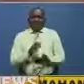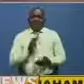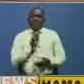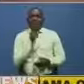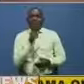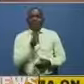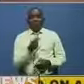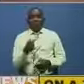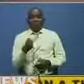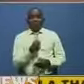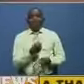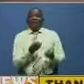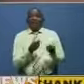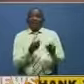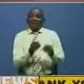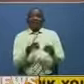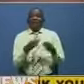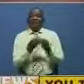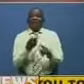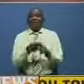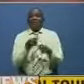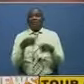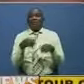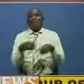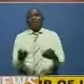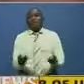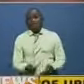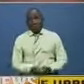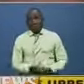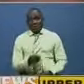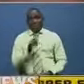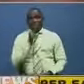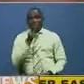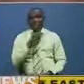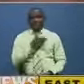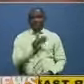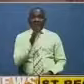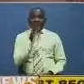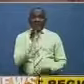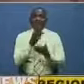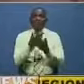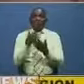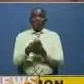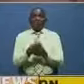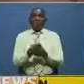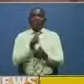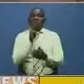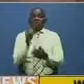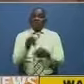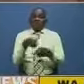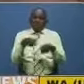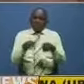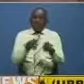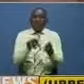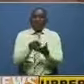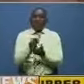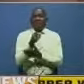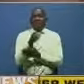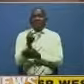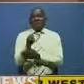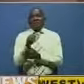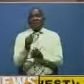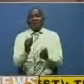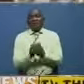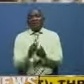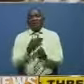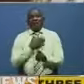because we feed from this. And my mom pay our fees, me and my siblings, from